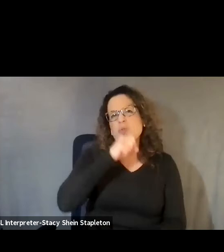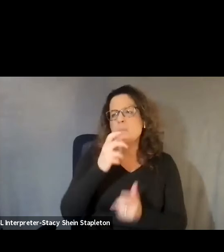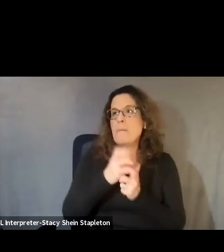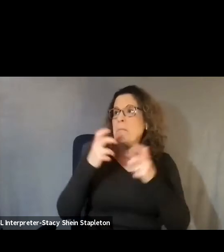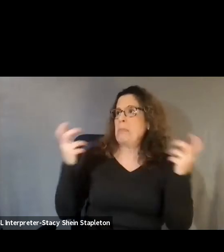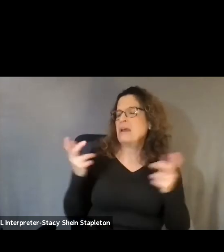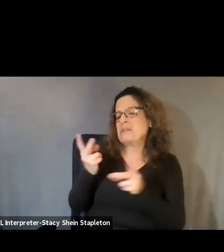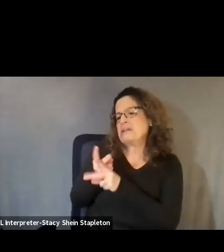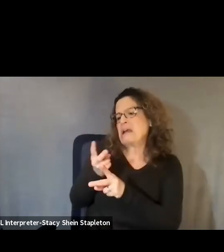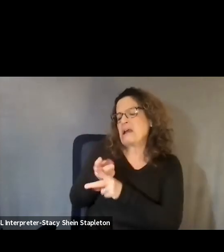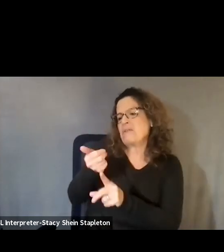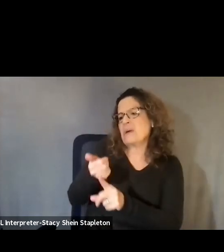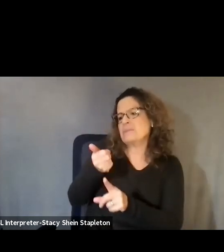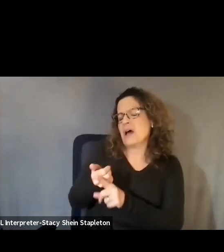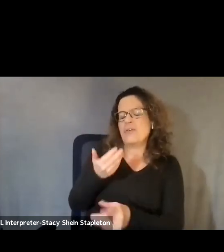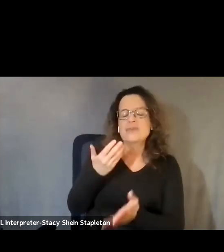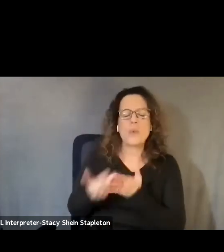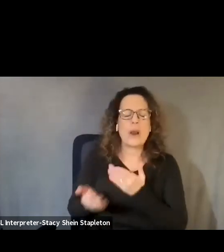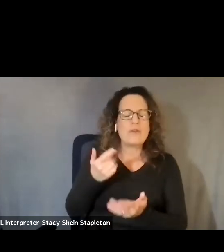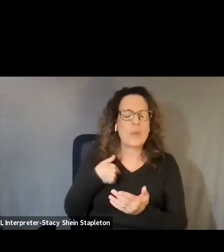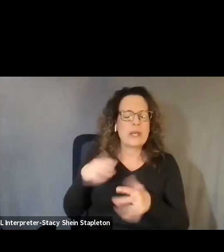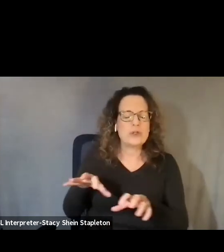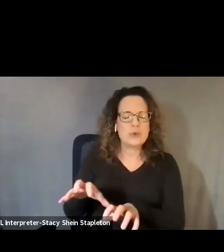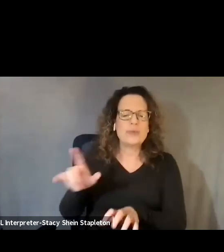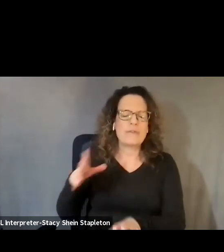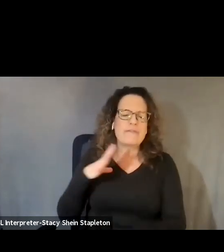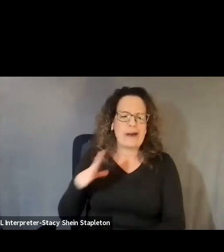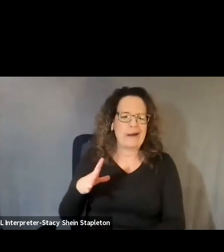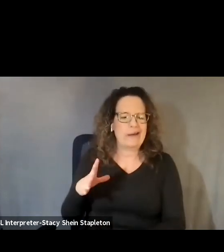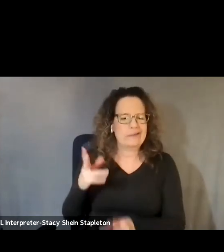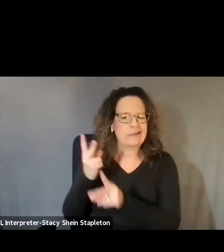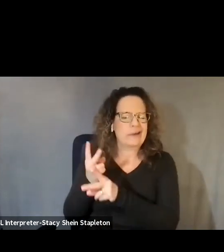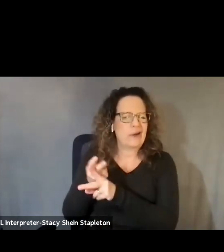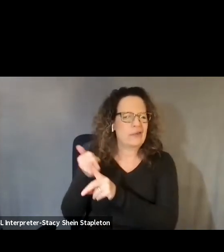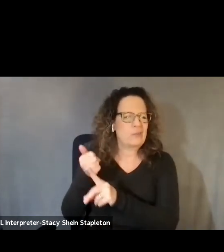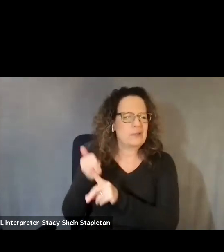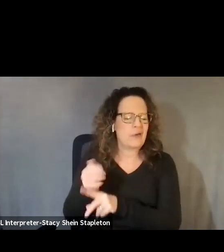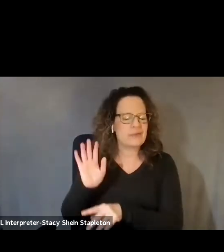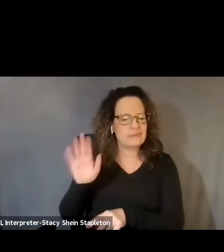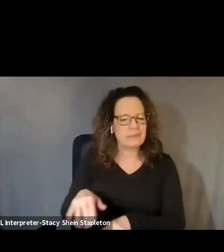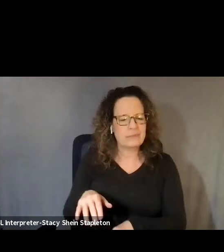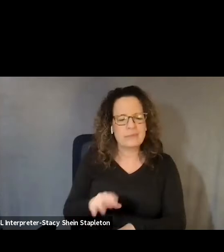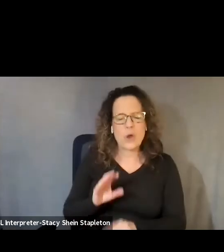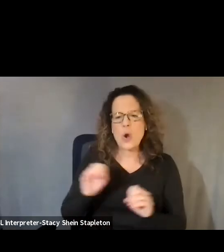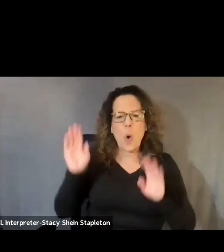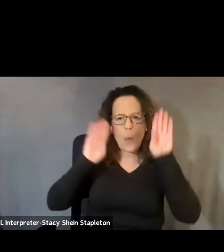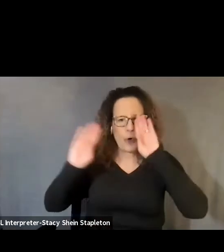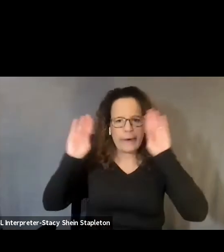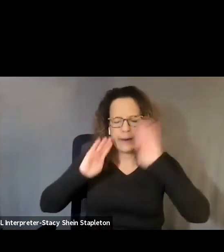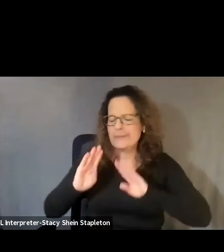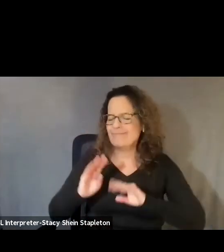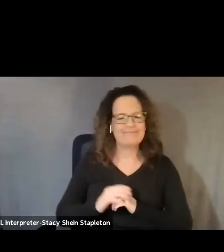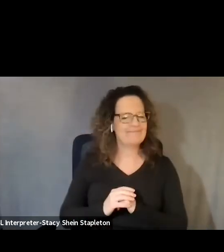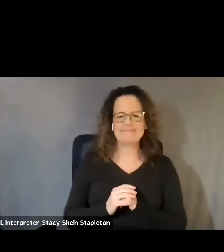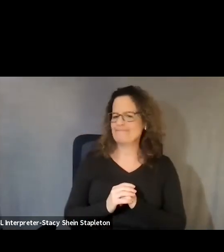they can just take whatever we throw at them and they'll be just fine. They'll just kind of snap back and recover. We